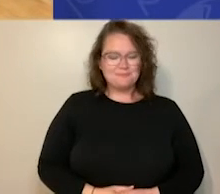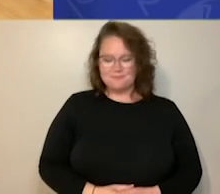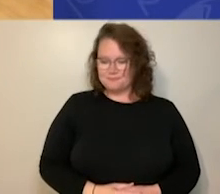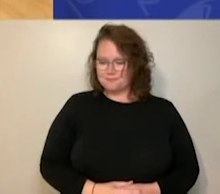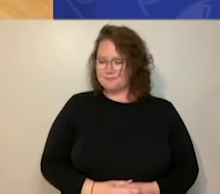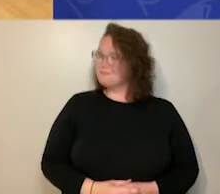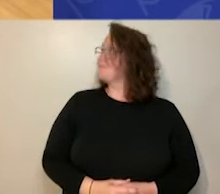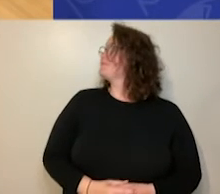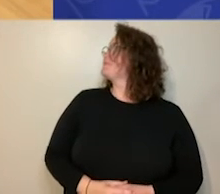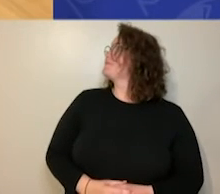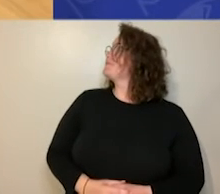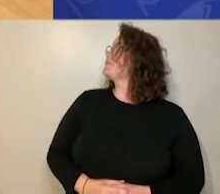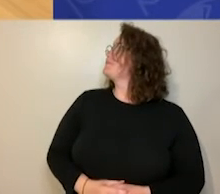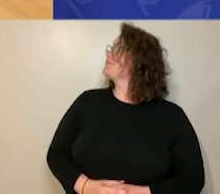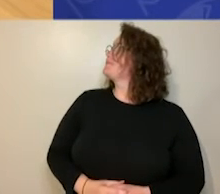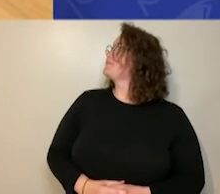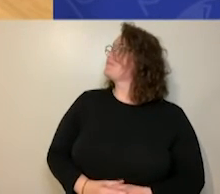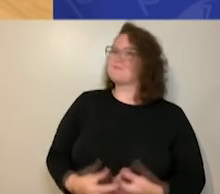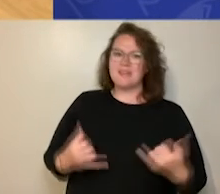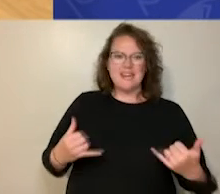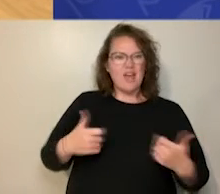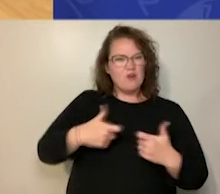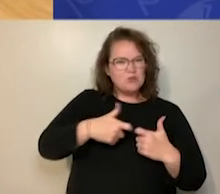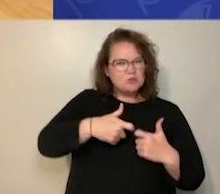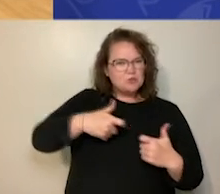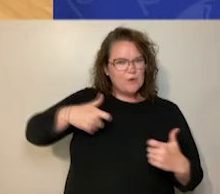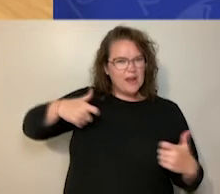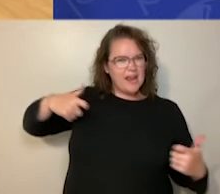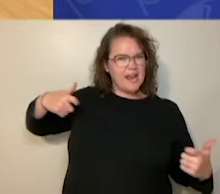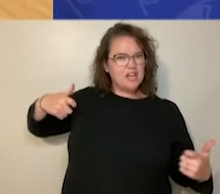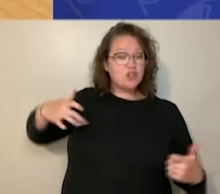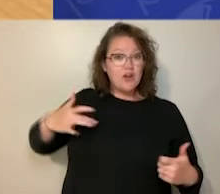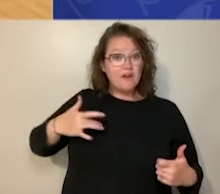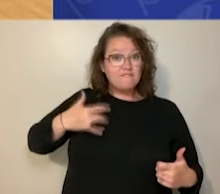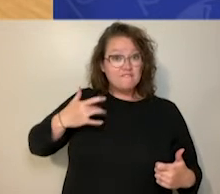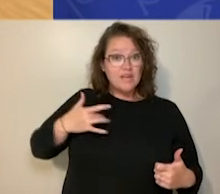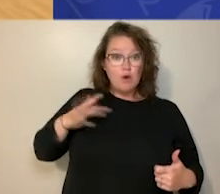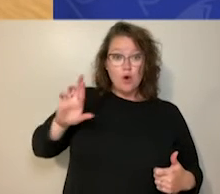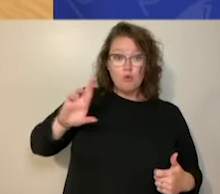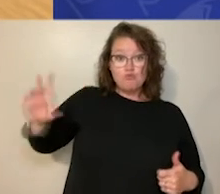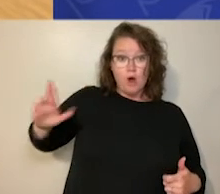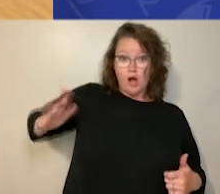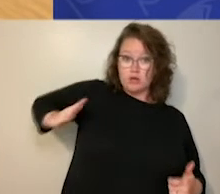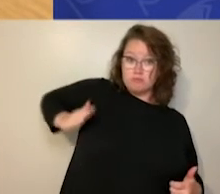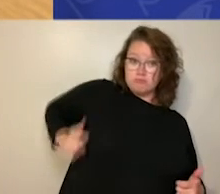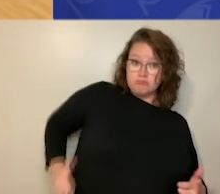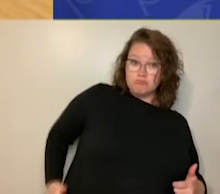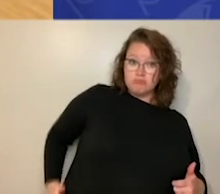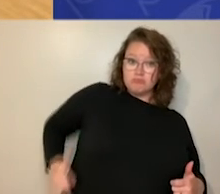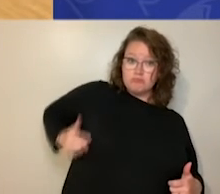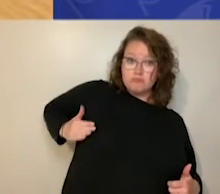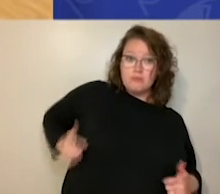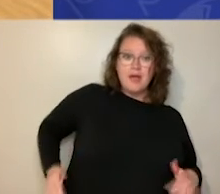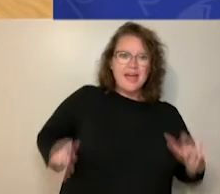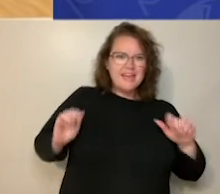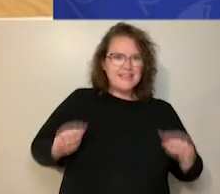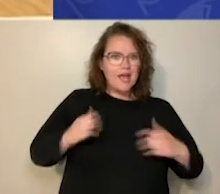And as we're standing here stretching, you might feel that stretch along the right side of your body. You can take a deep